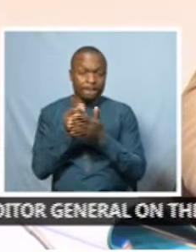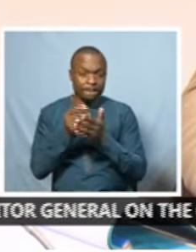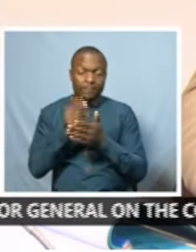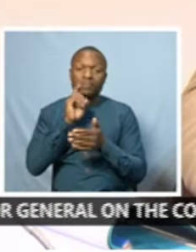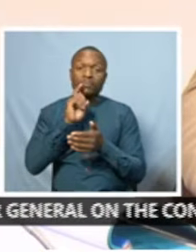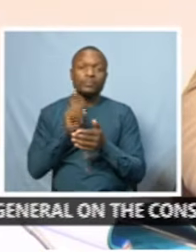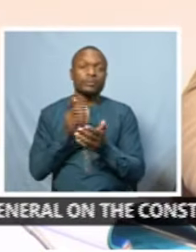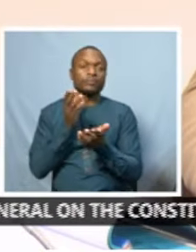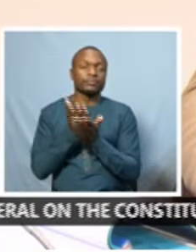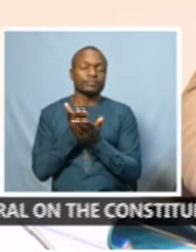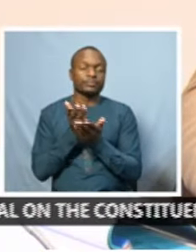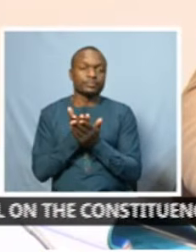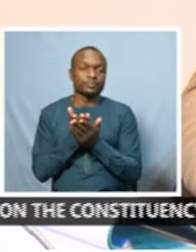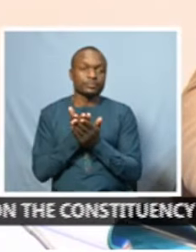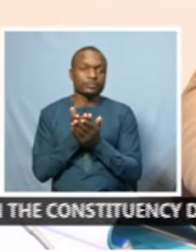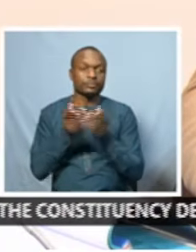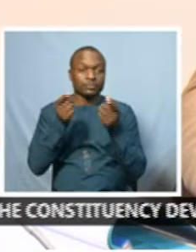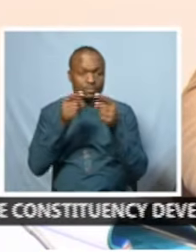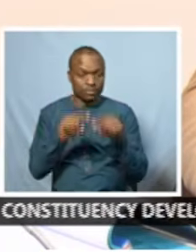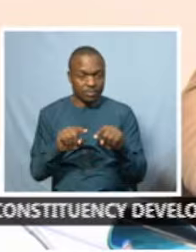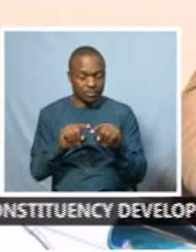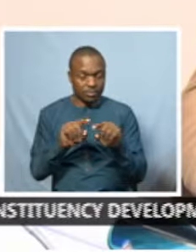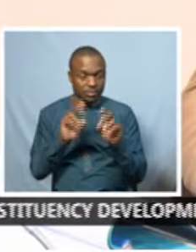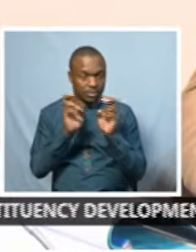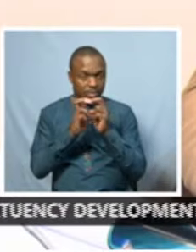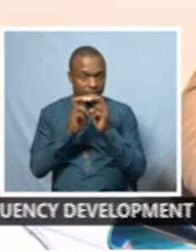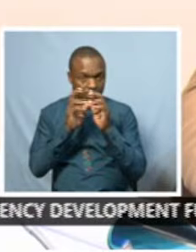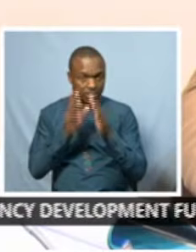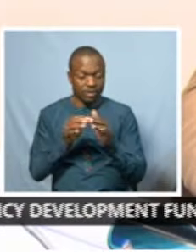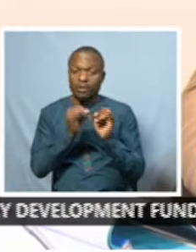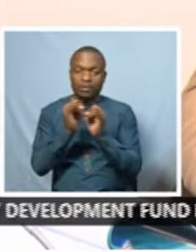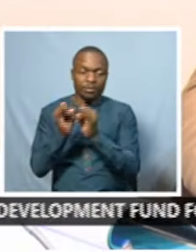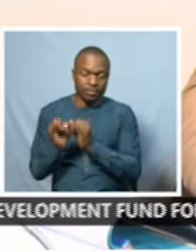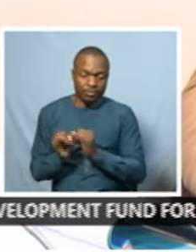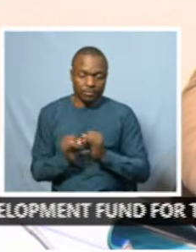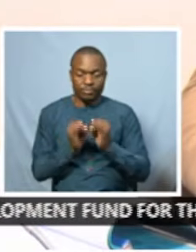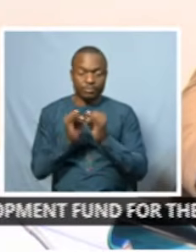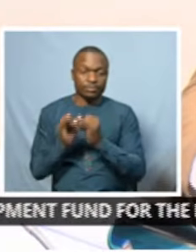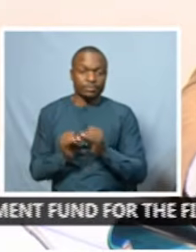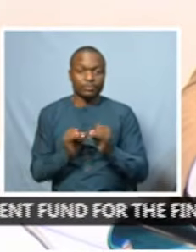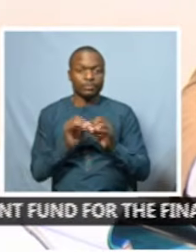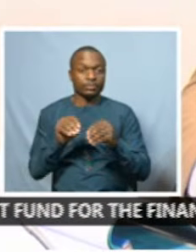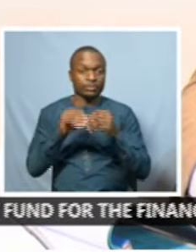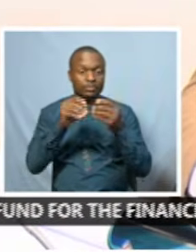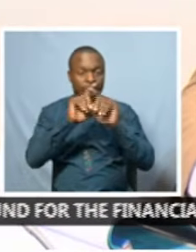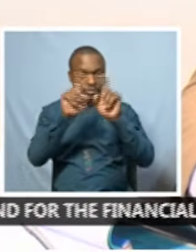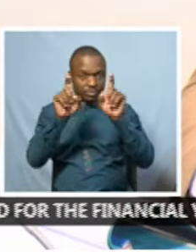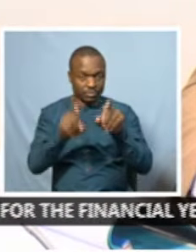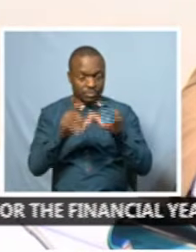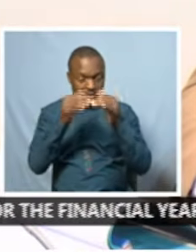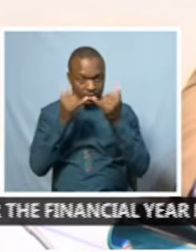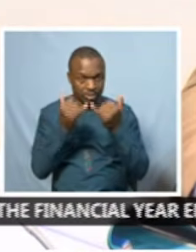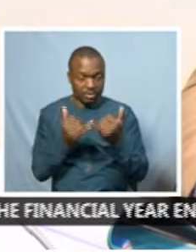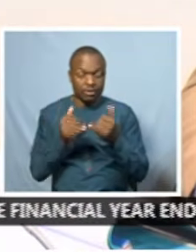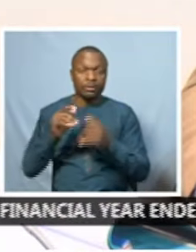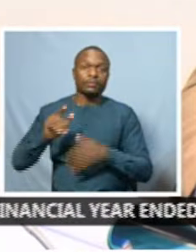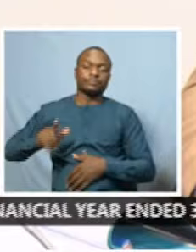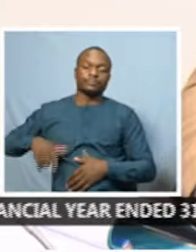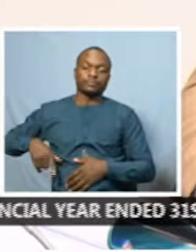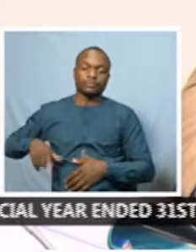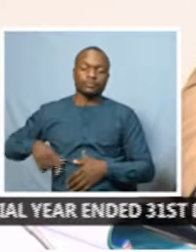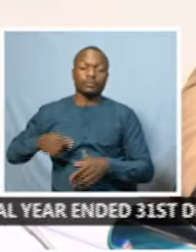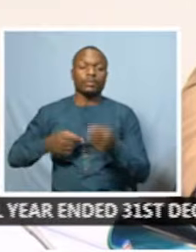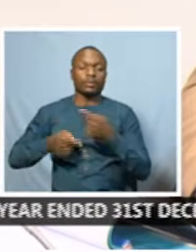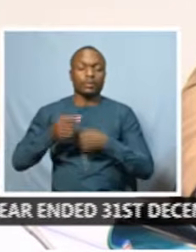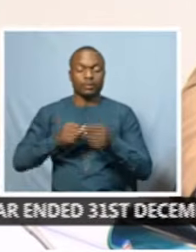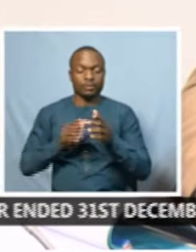be claimed as and when the contractor has executed the certificate. And so now the delays that come in